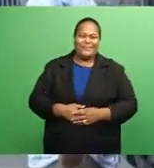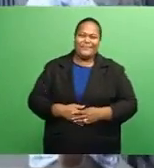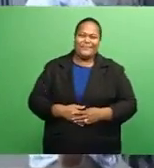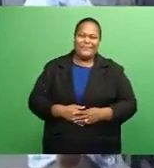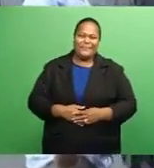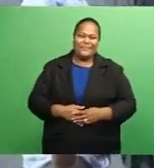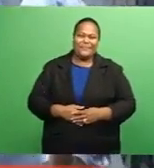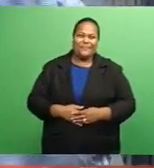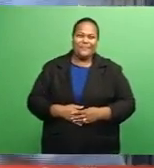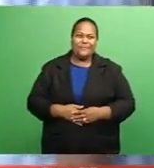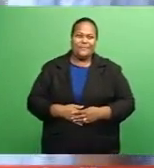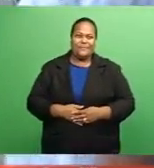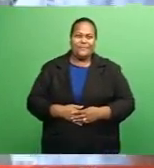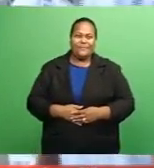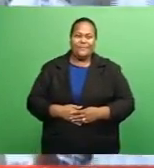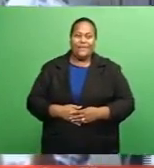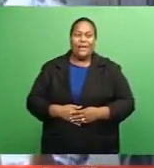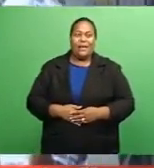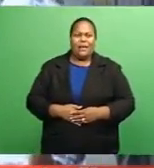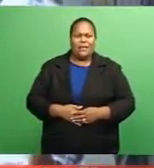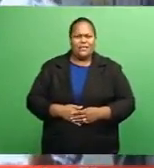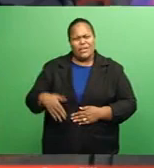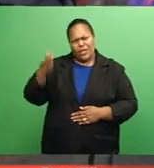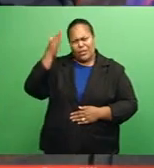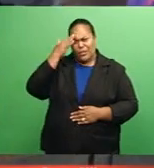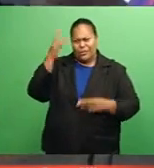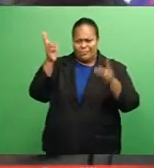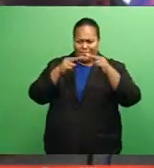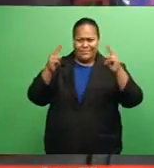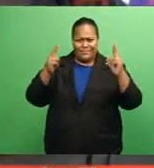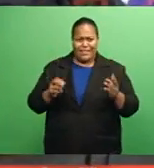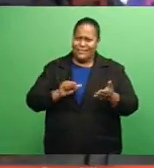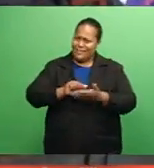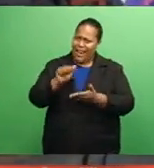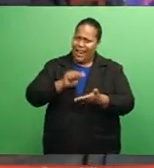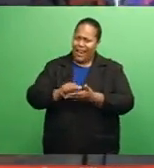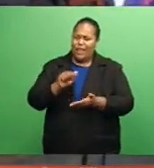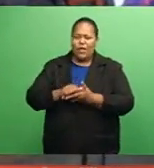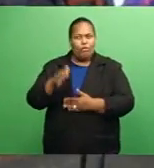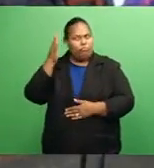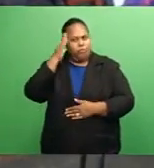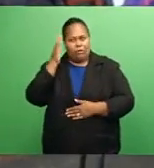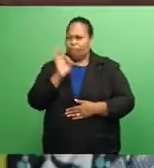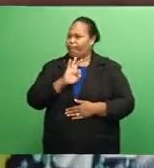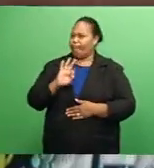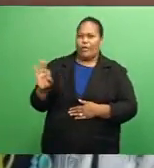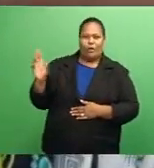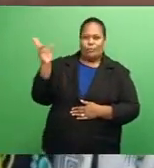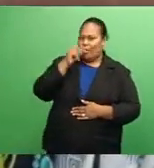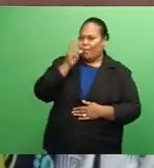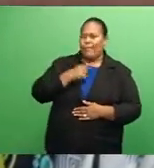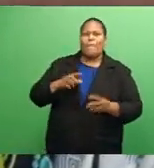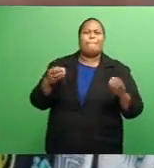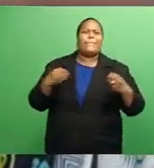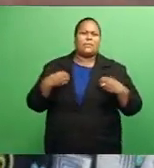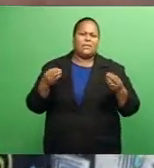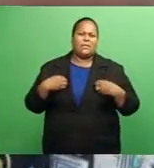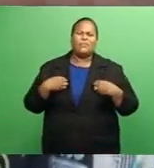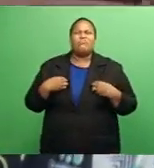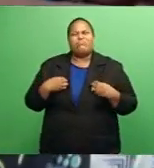Prinia Tanuku says she thought it would be impossible to catch up on sales today as business has been slow for the last 2